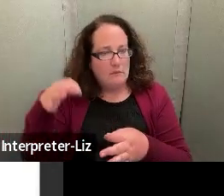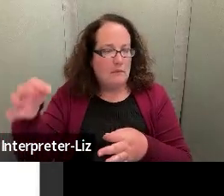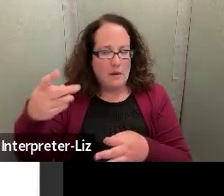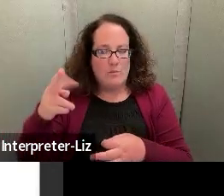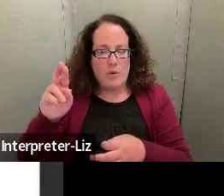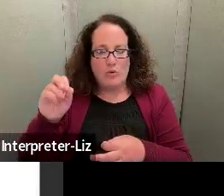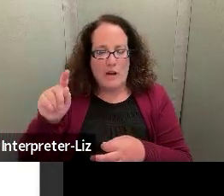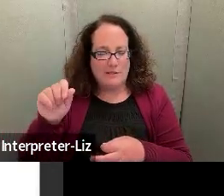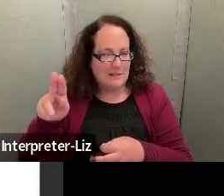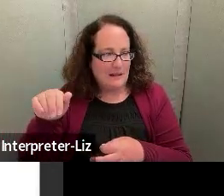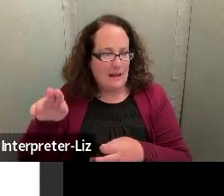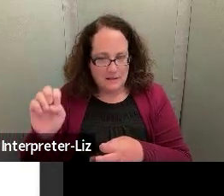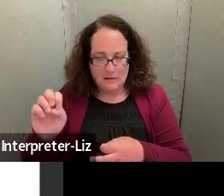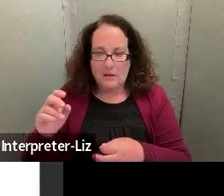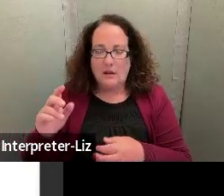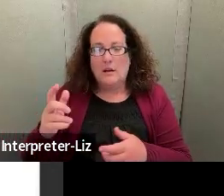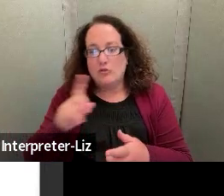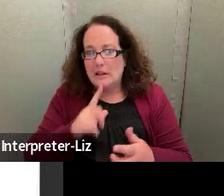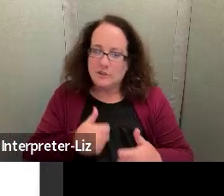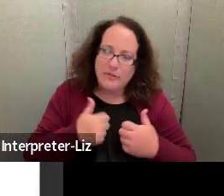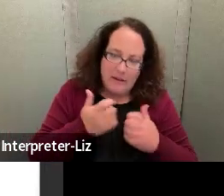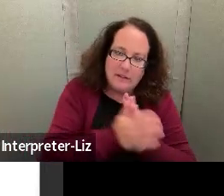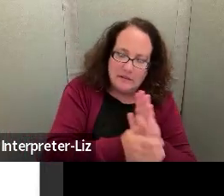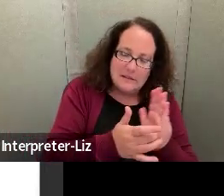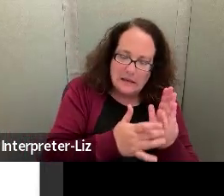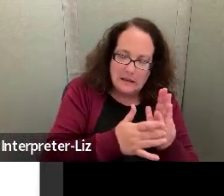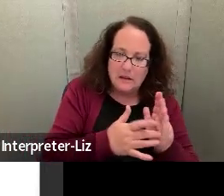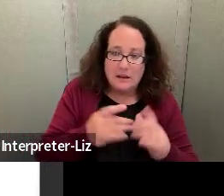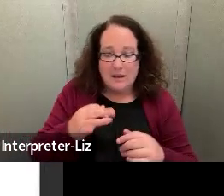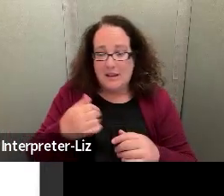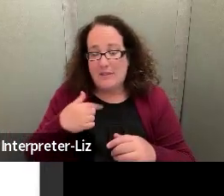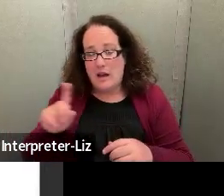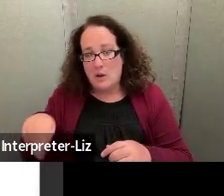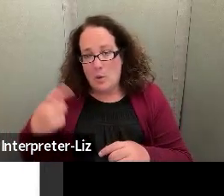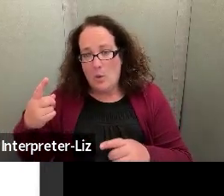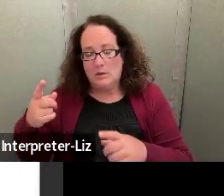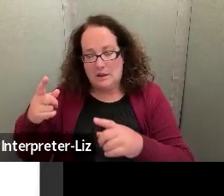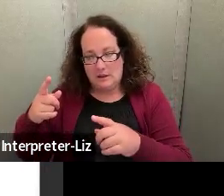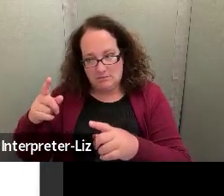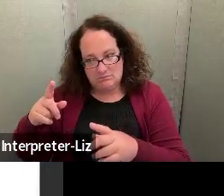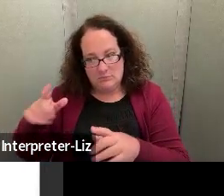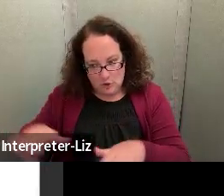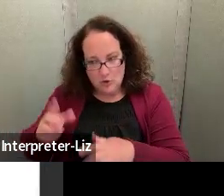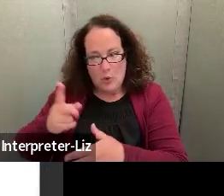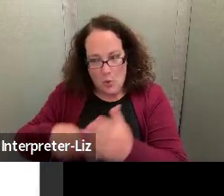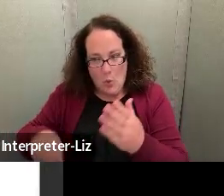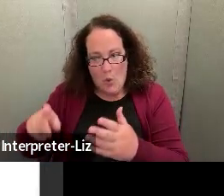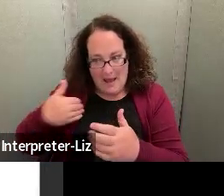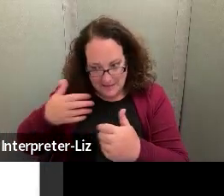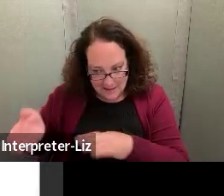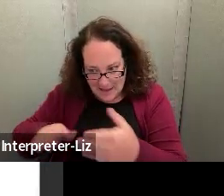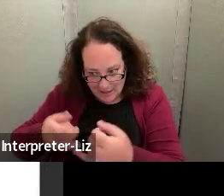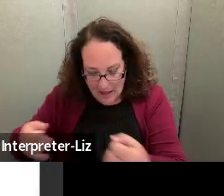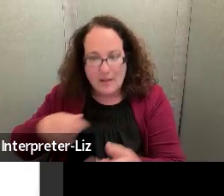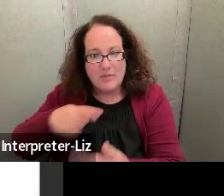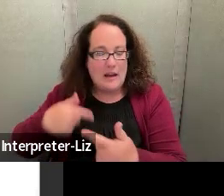technique. If I did all the stuff I wanted to do, I'd never be able to do anything. But if I only do the stuff that's on fire and needs to be done immediately, then I only do the